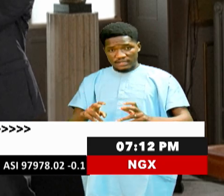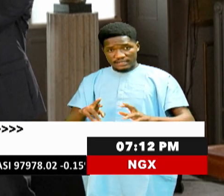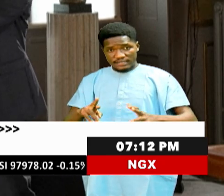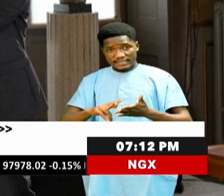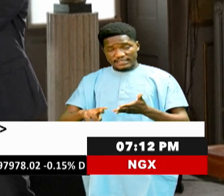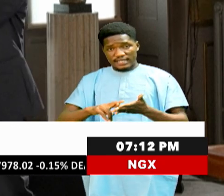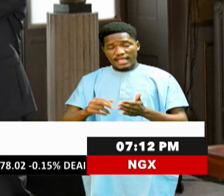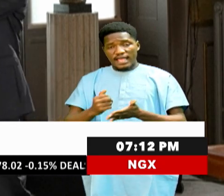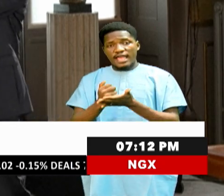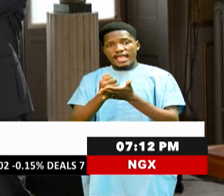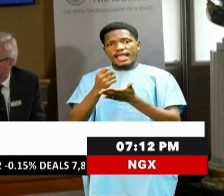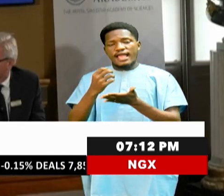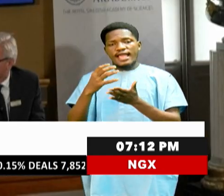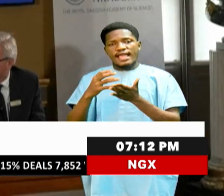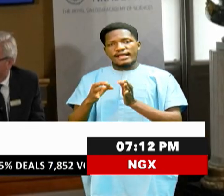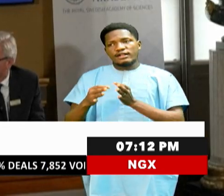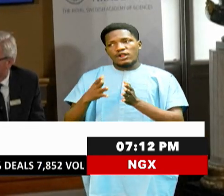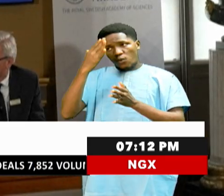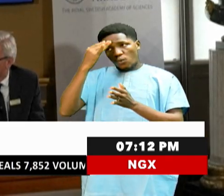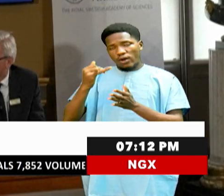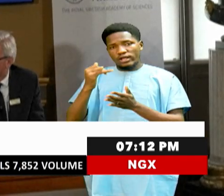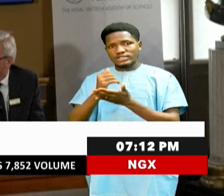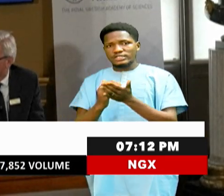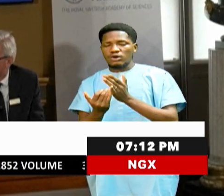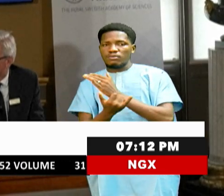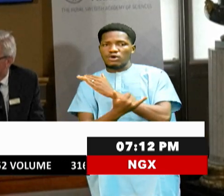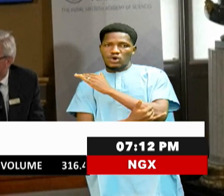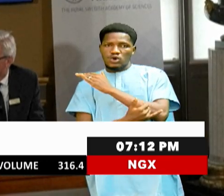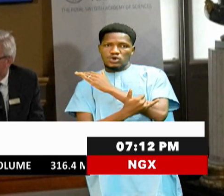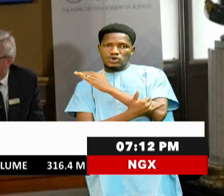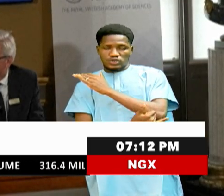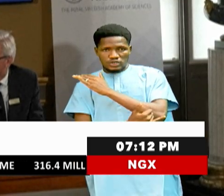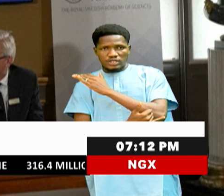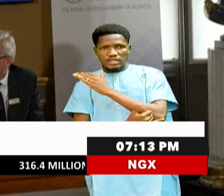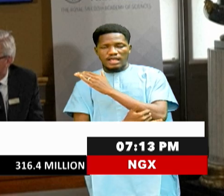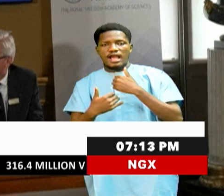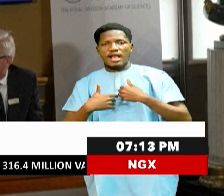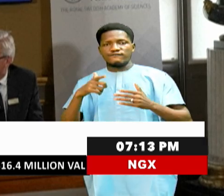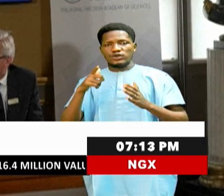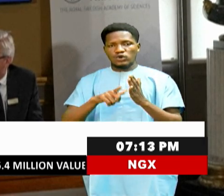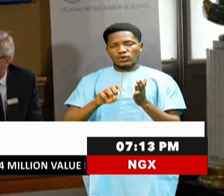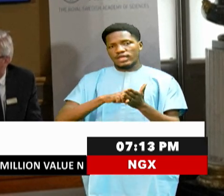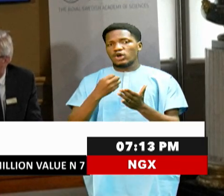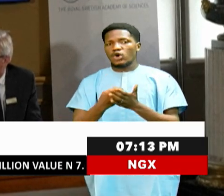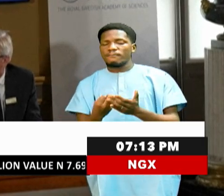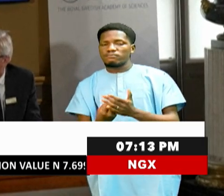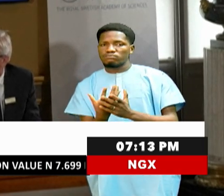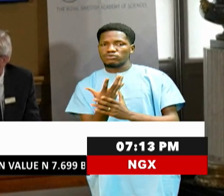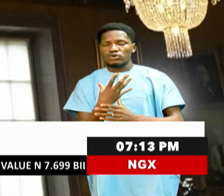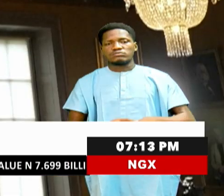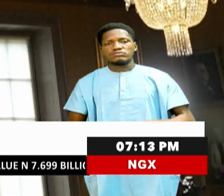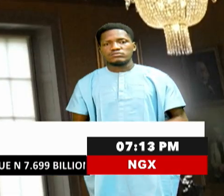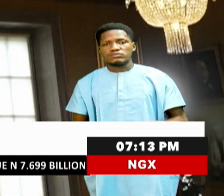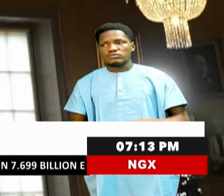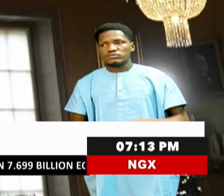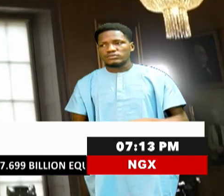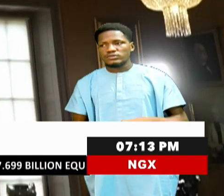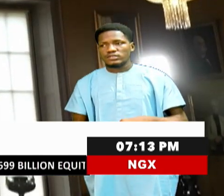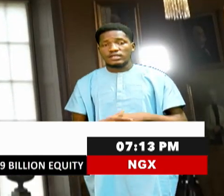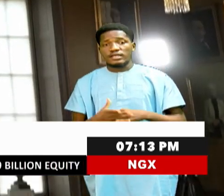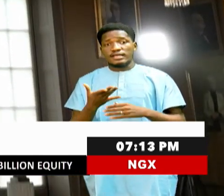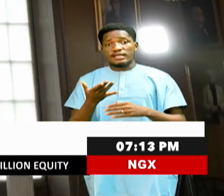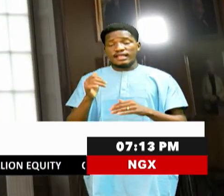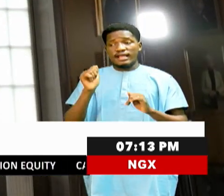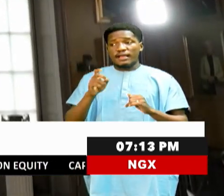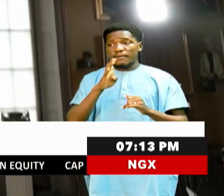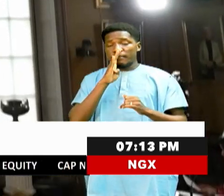some countries become trapped in a situation of low income growth. The Academy said differences between nations could be traced back to the